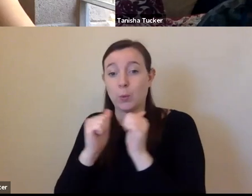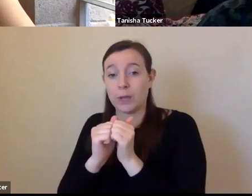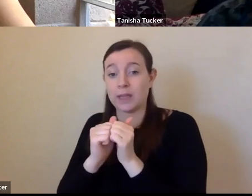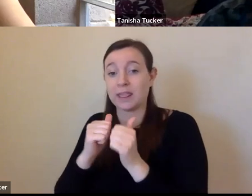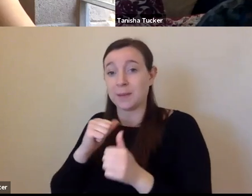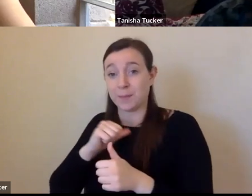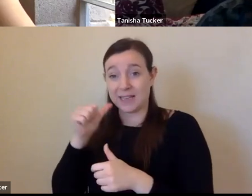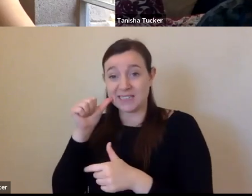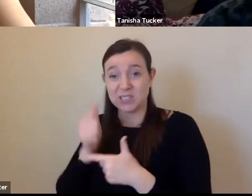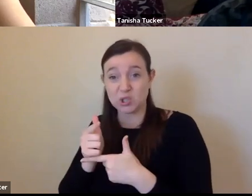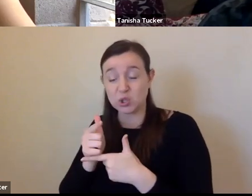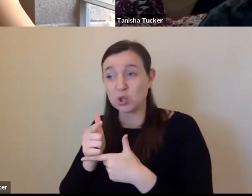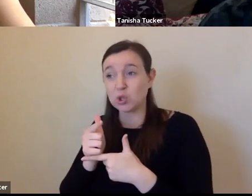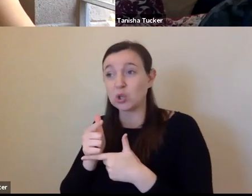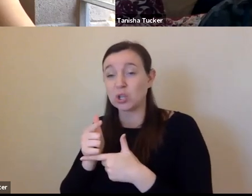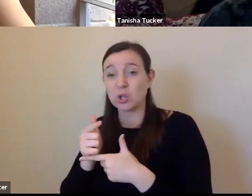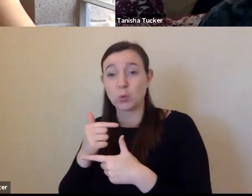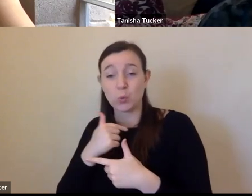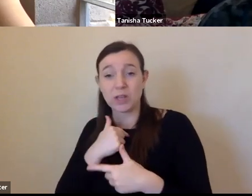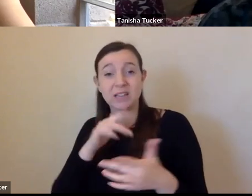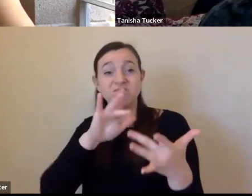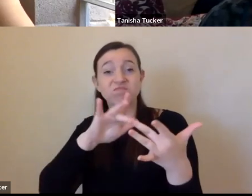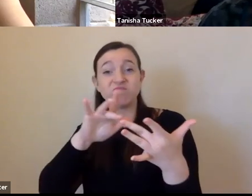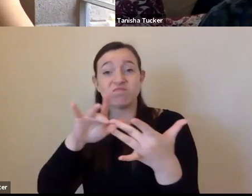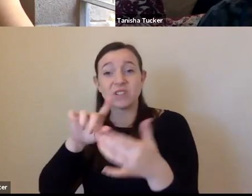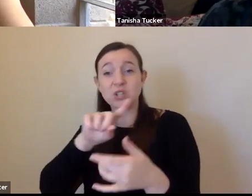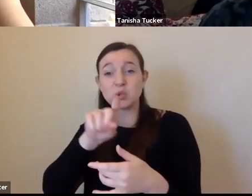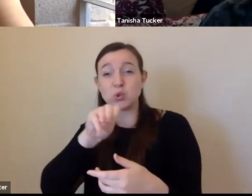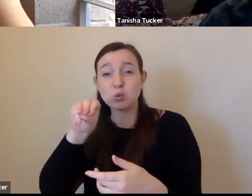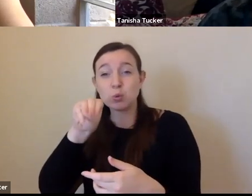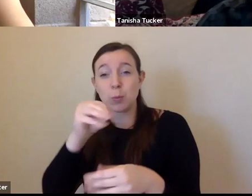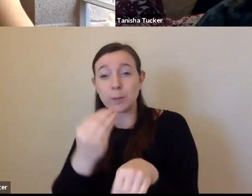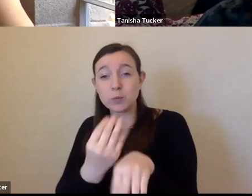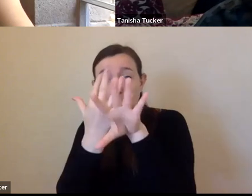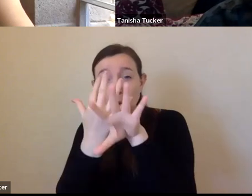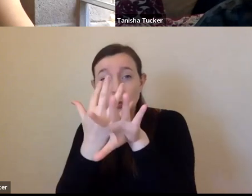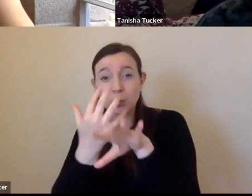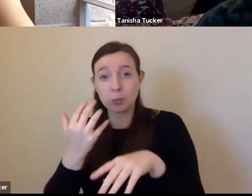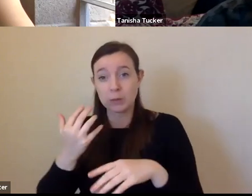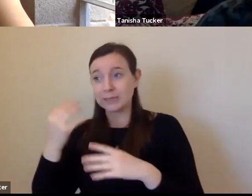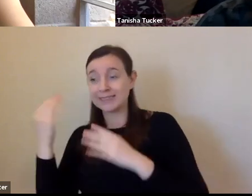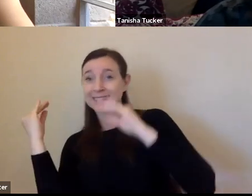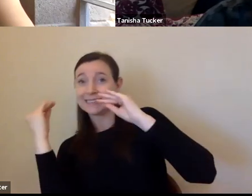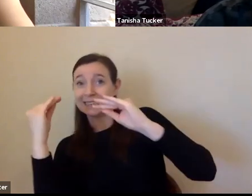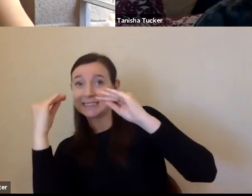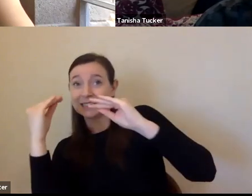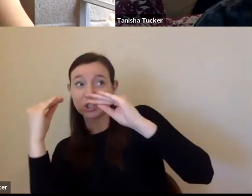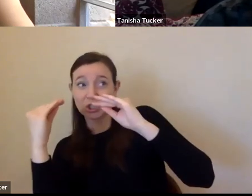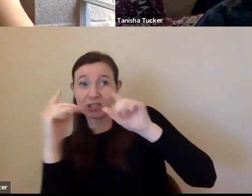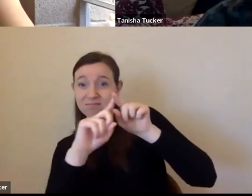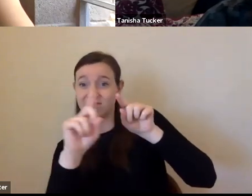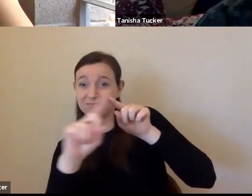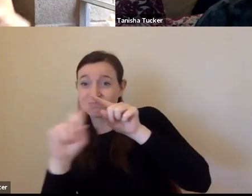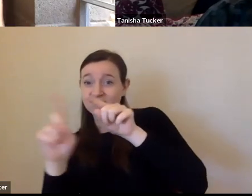we can have multiple people out, and or multiple people teaching multiple people through the